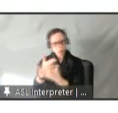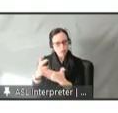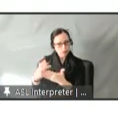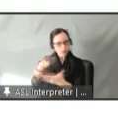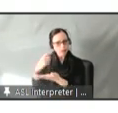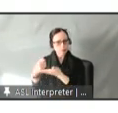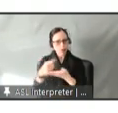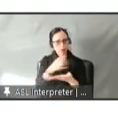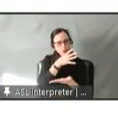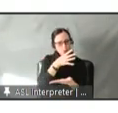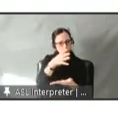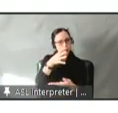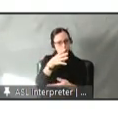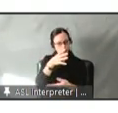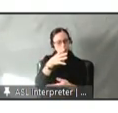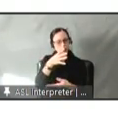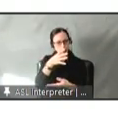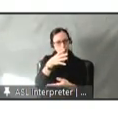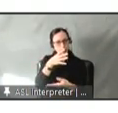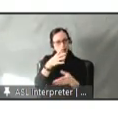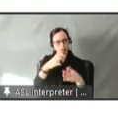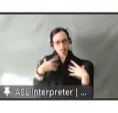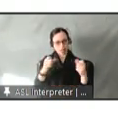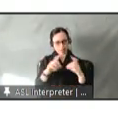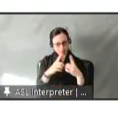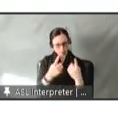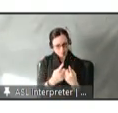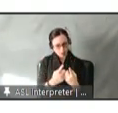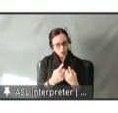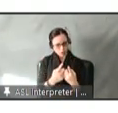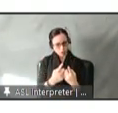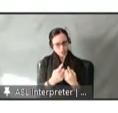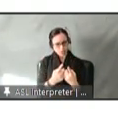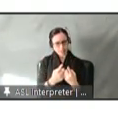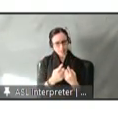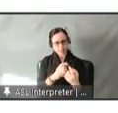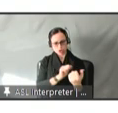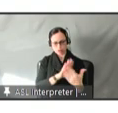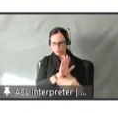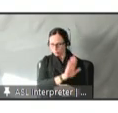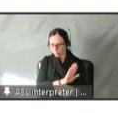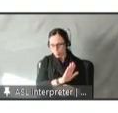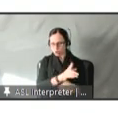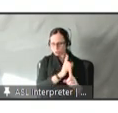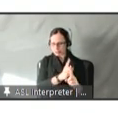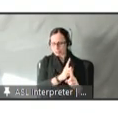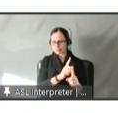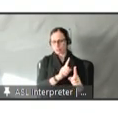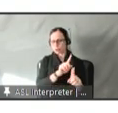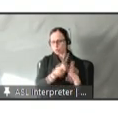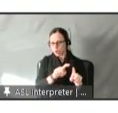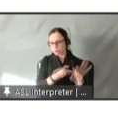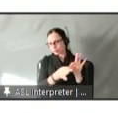local health departments address many of their specific questions and concerns that are applicable to rural communities.